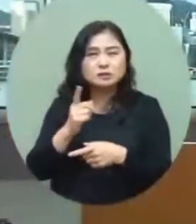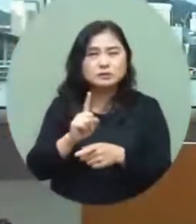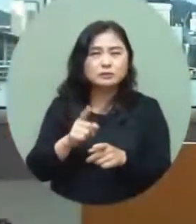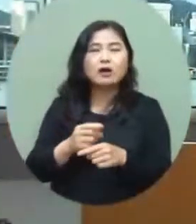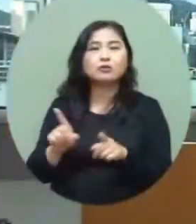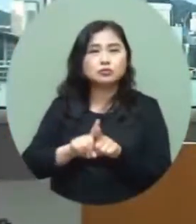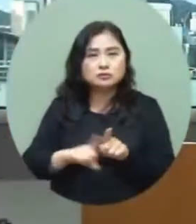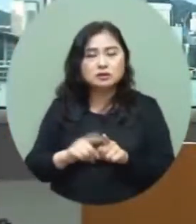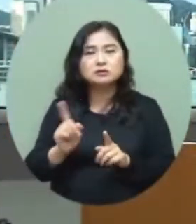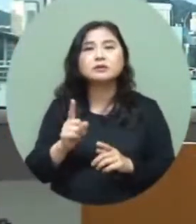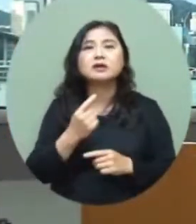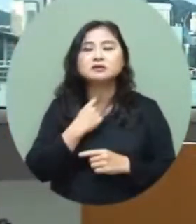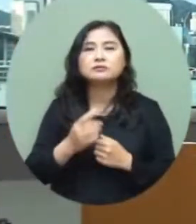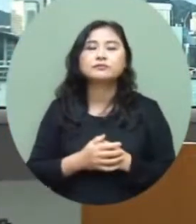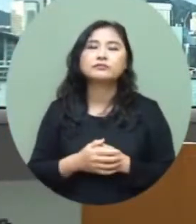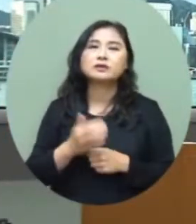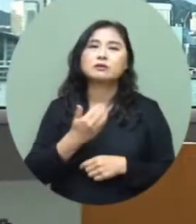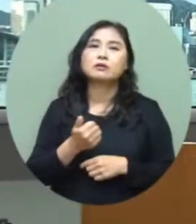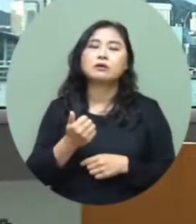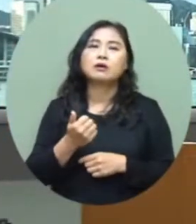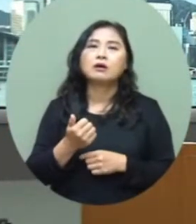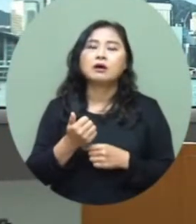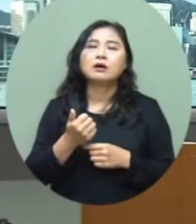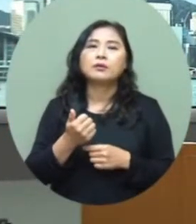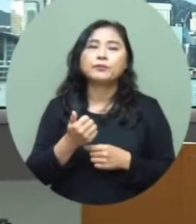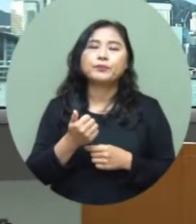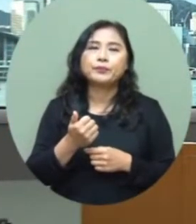by the social distancing measures?